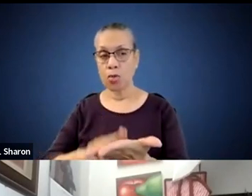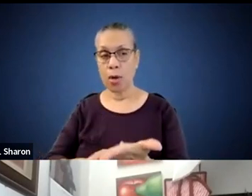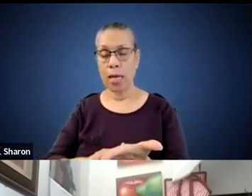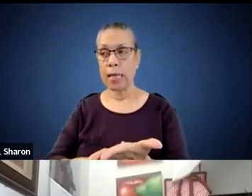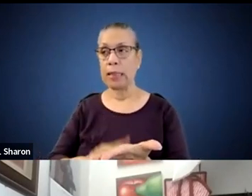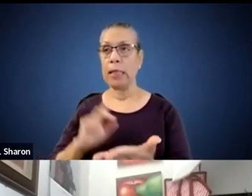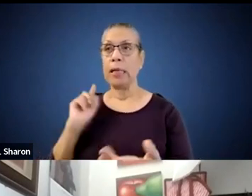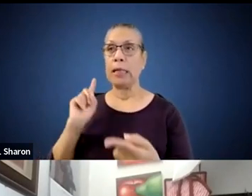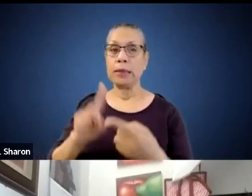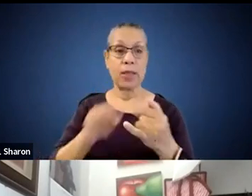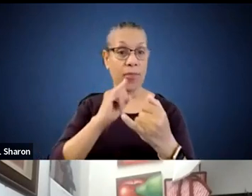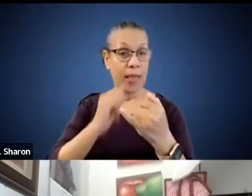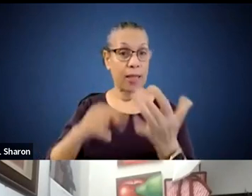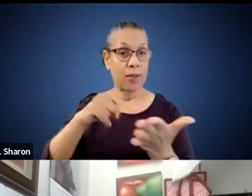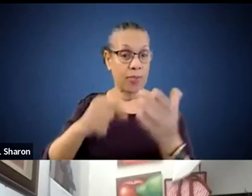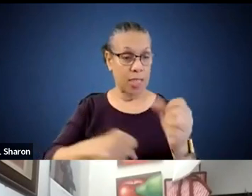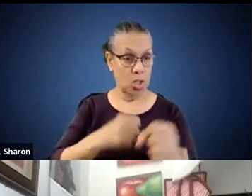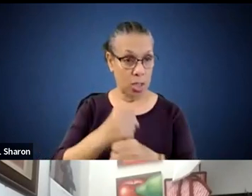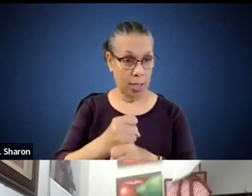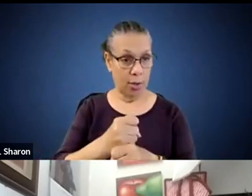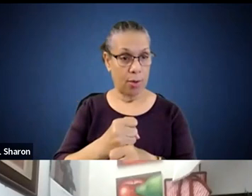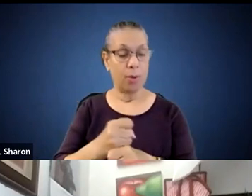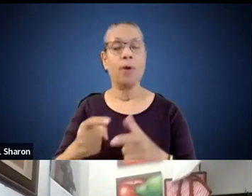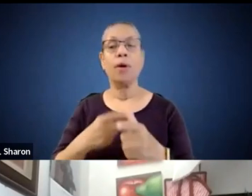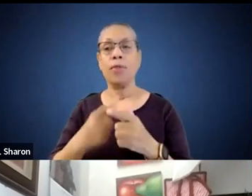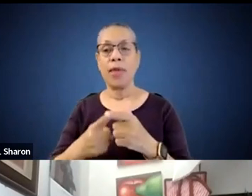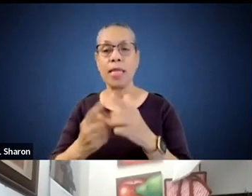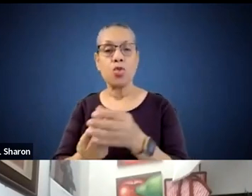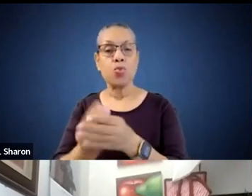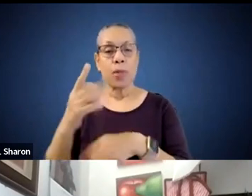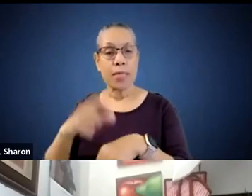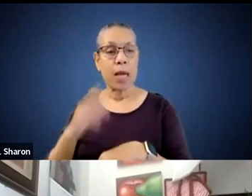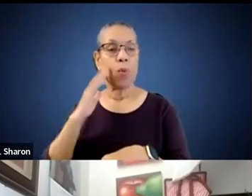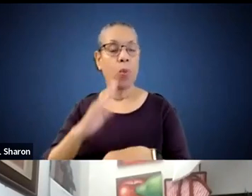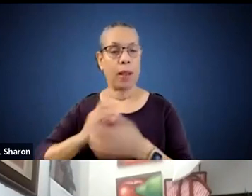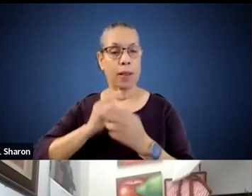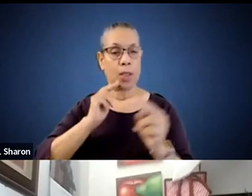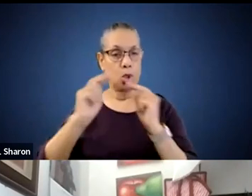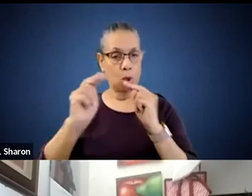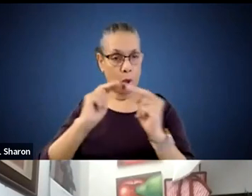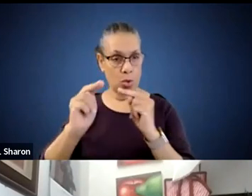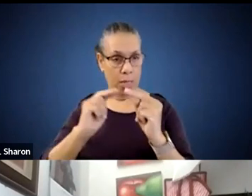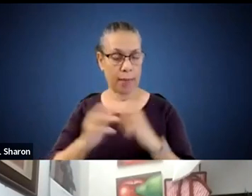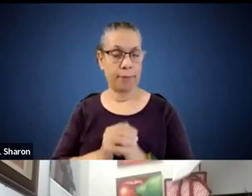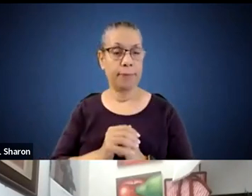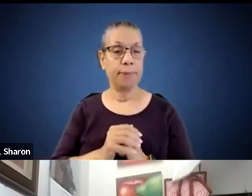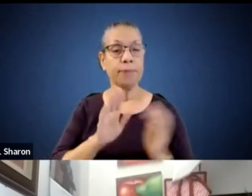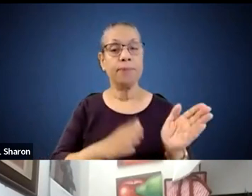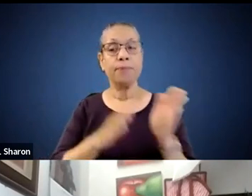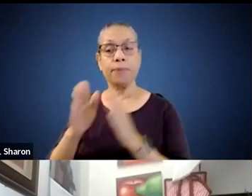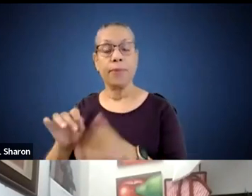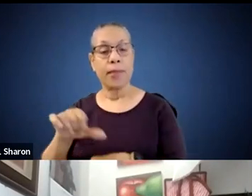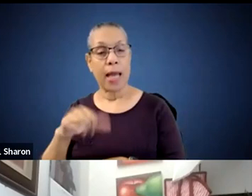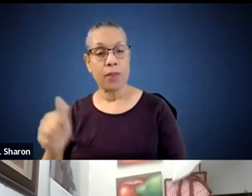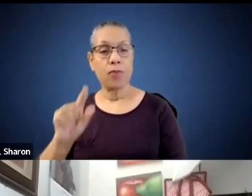up through the end of this year and then we will begin in early spring with a continued negotiation uh and in the other case it brings us